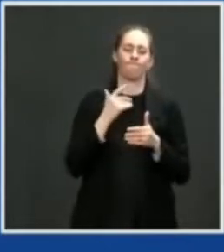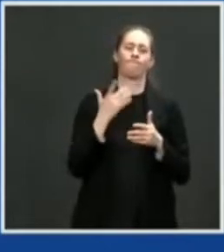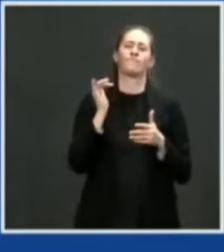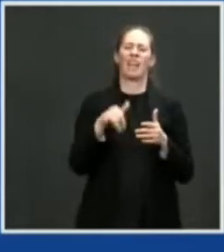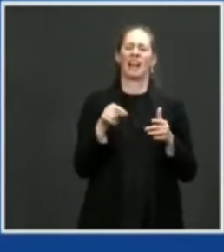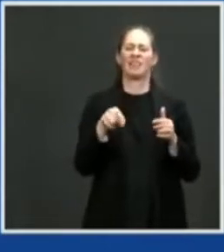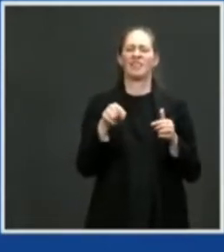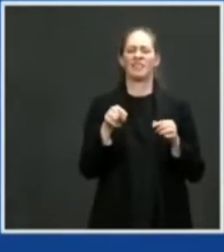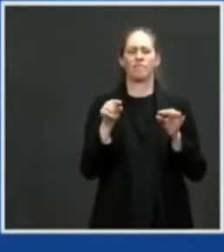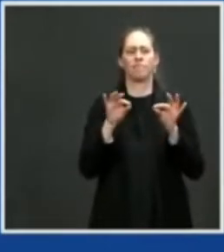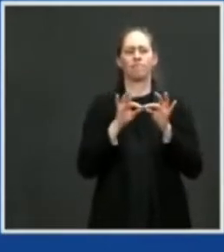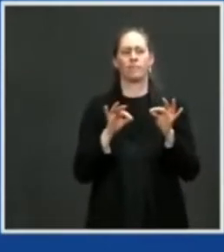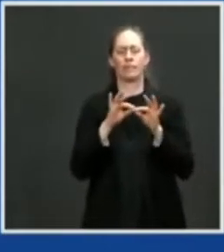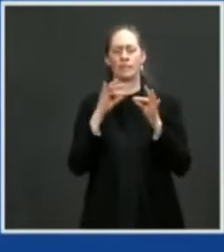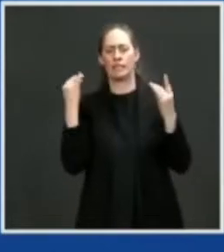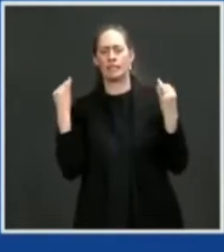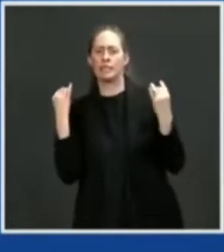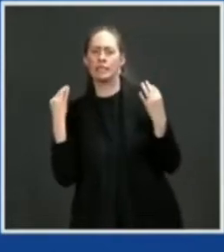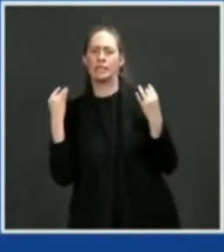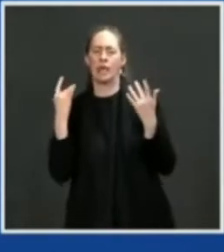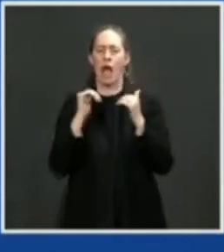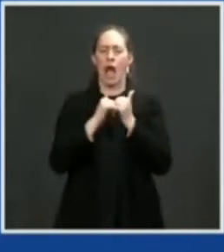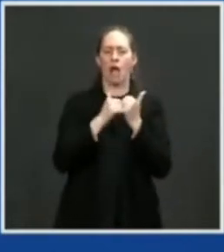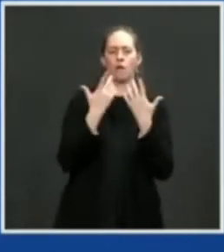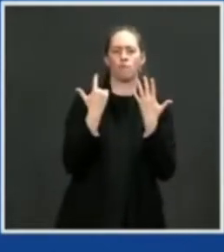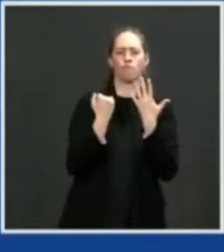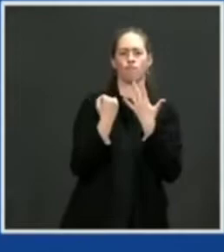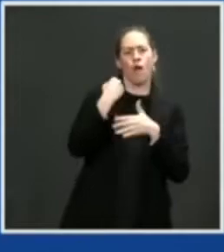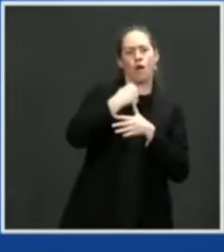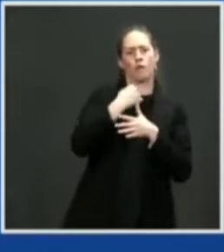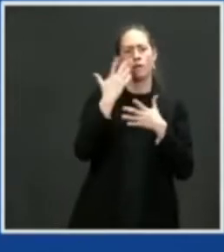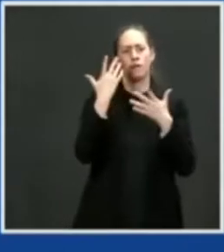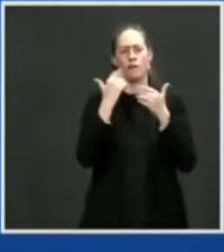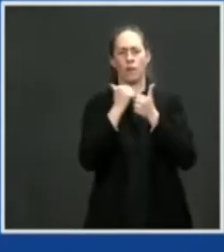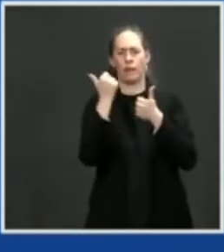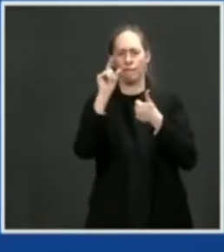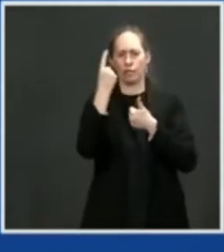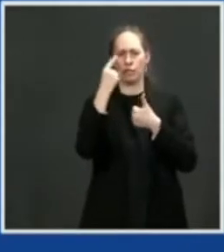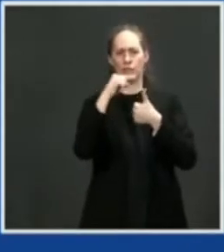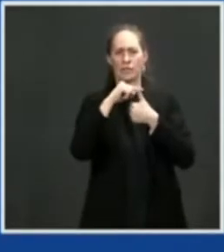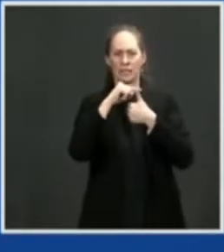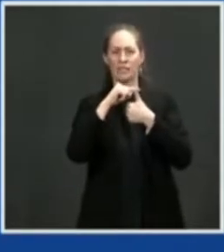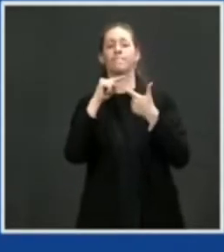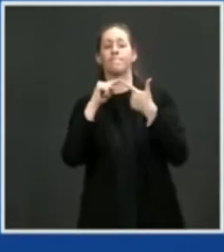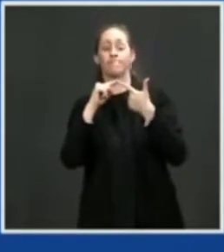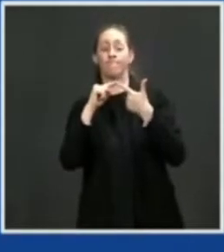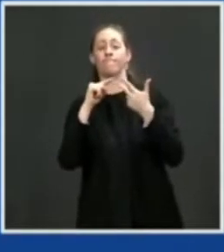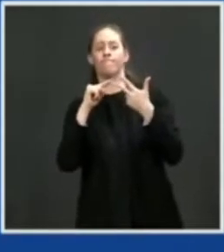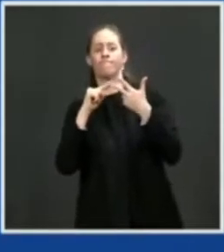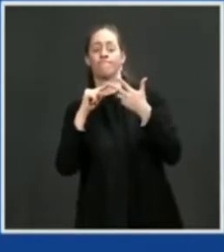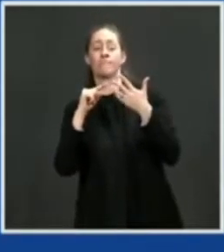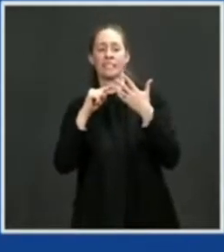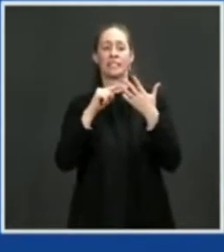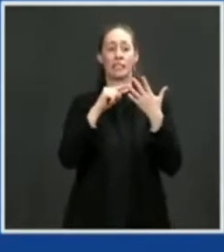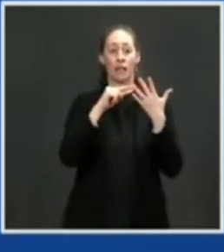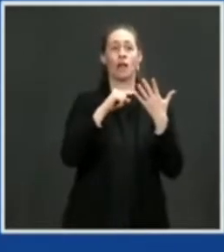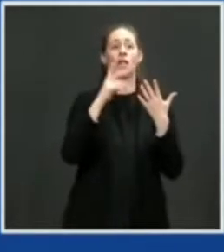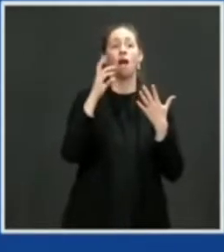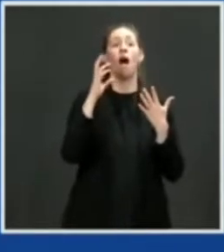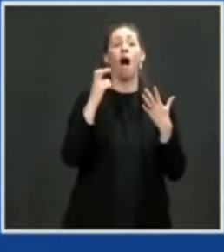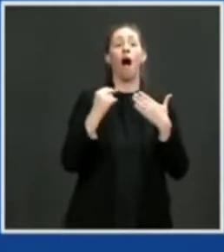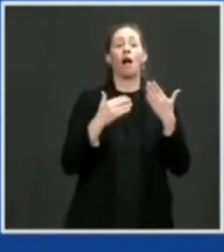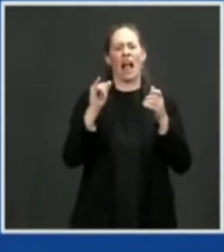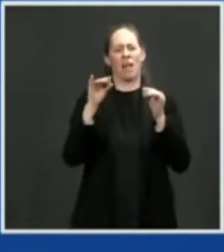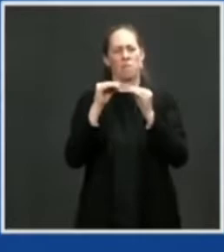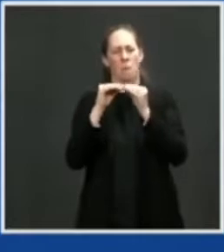Decide in priorities, what needs to be done. The next major initiative is Whoever gets shot